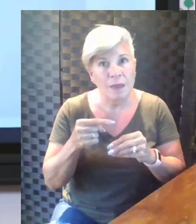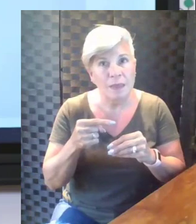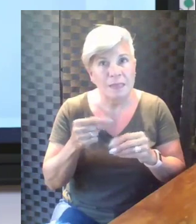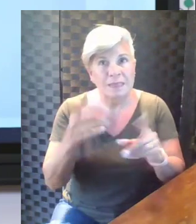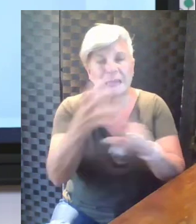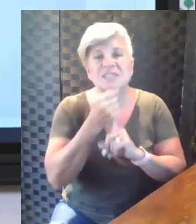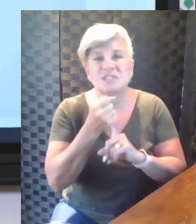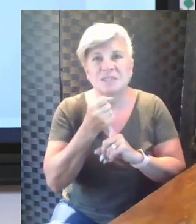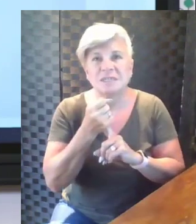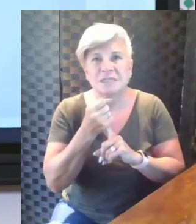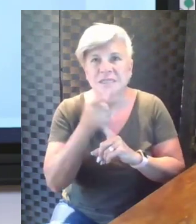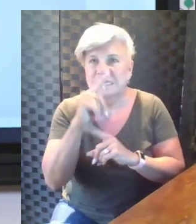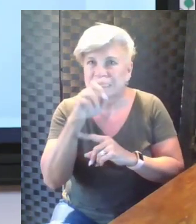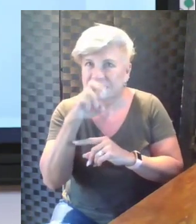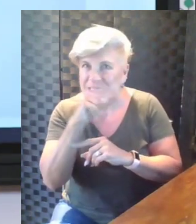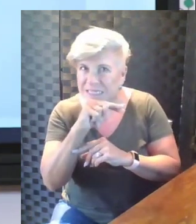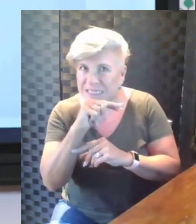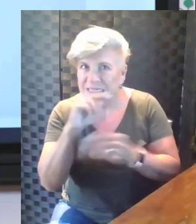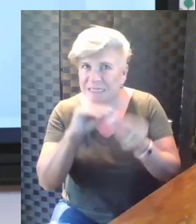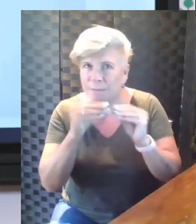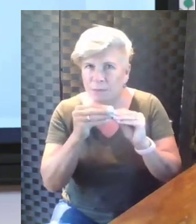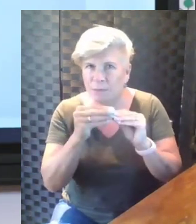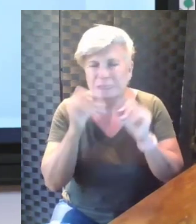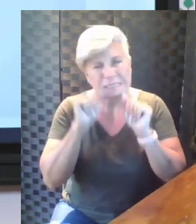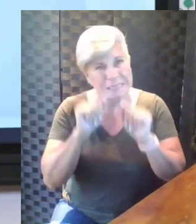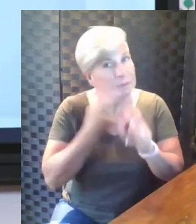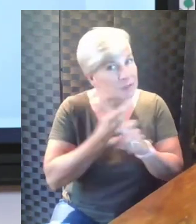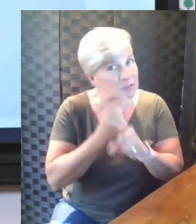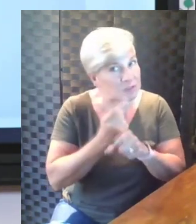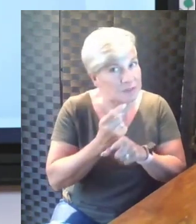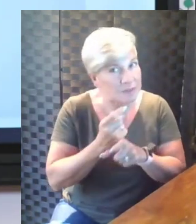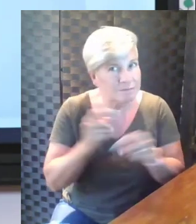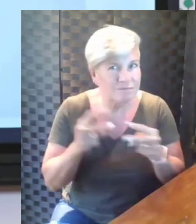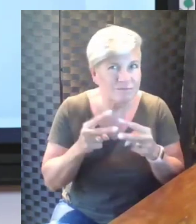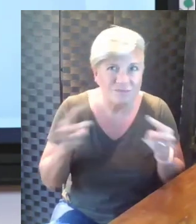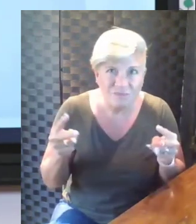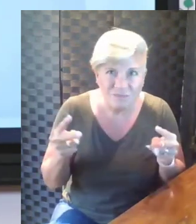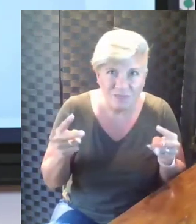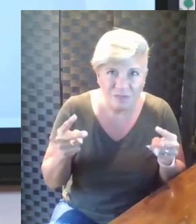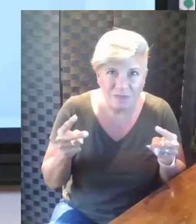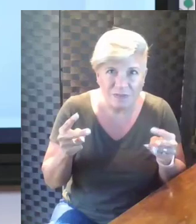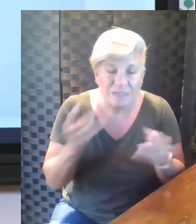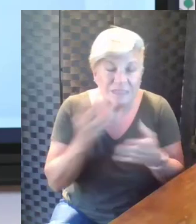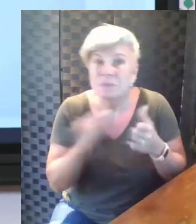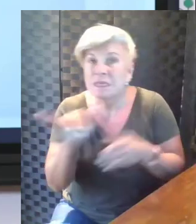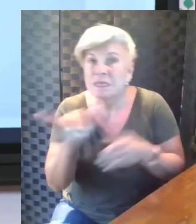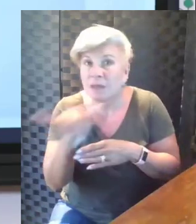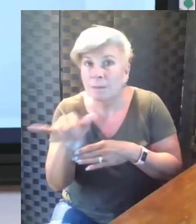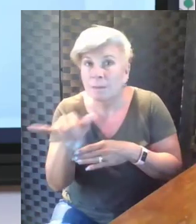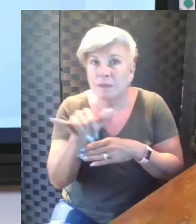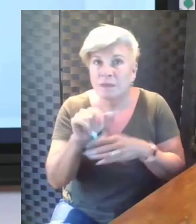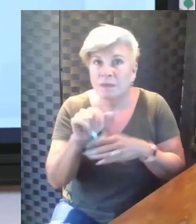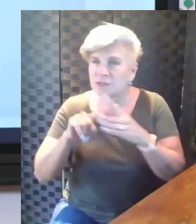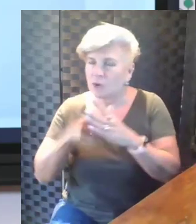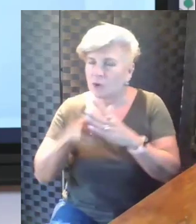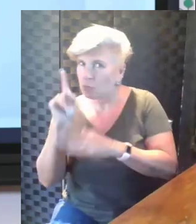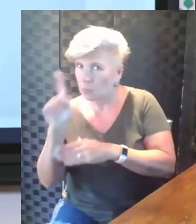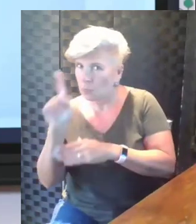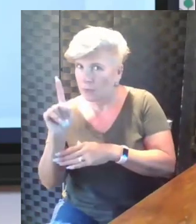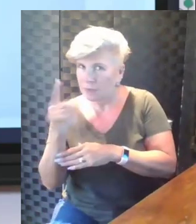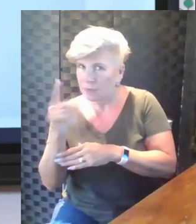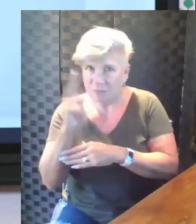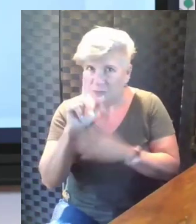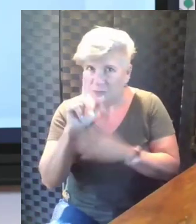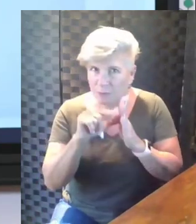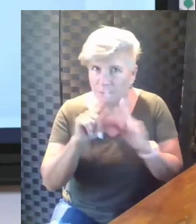numbers. So our teen numbers can be tricky, and they're they have something in common because they all start with a 1, and you're going to see that in just a